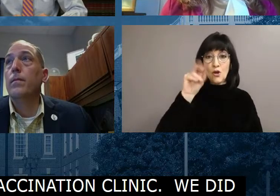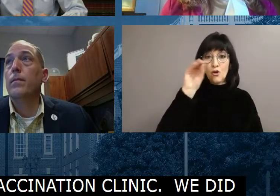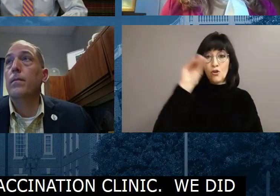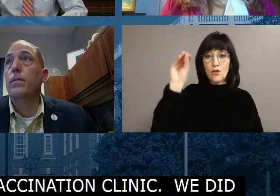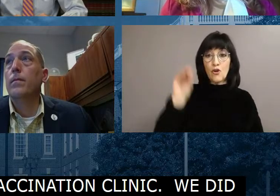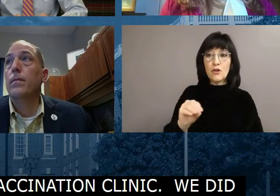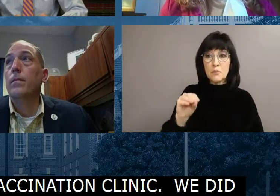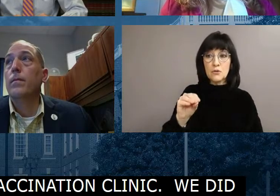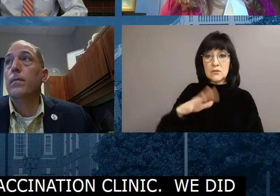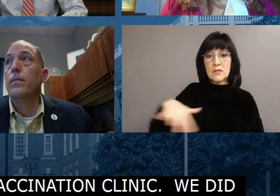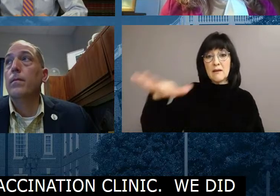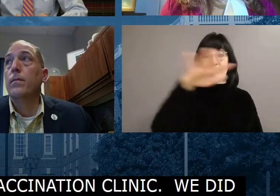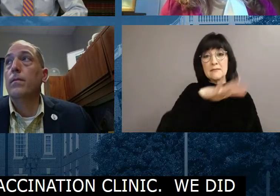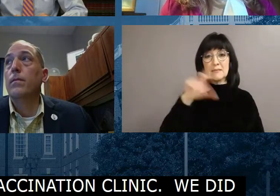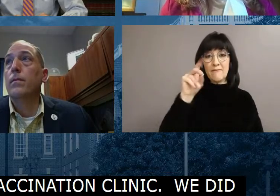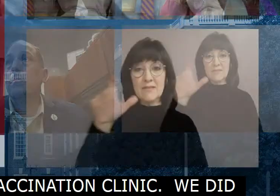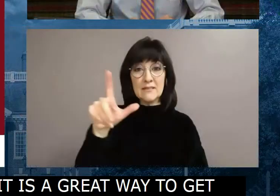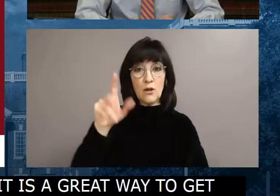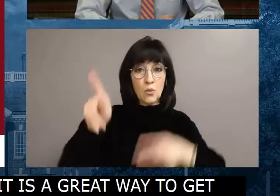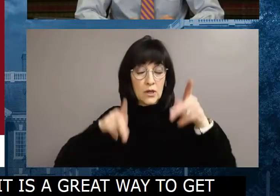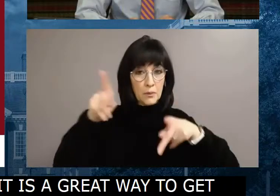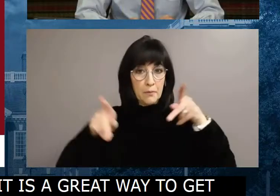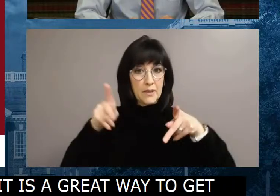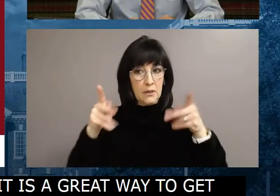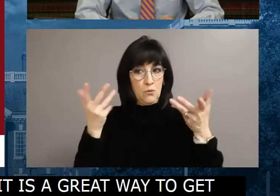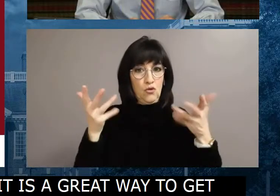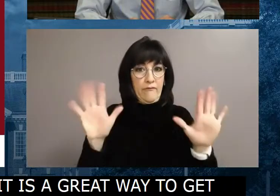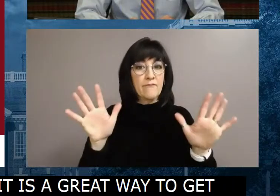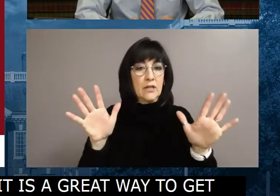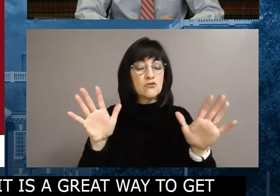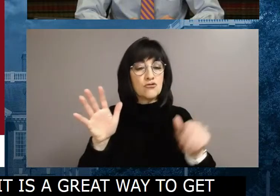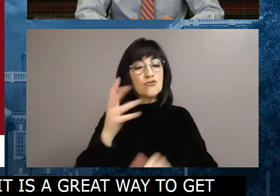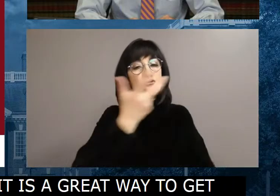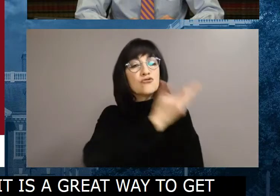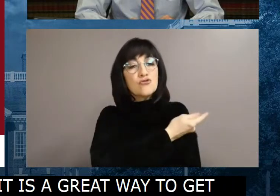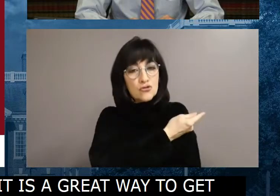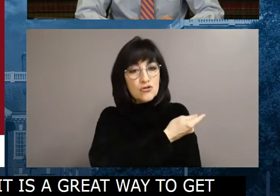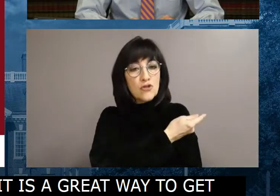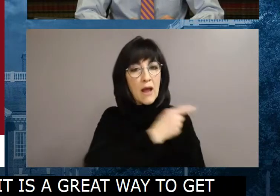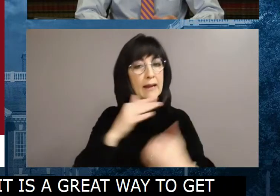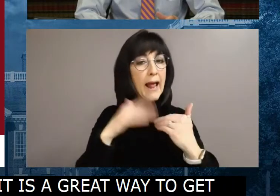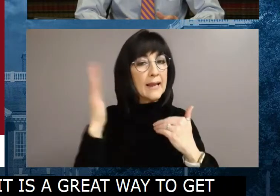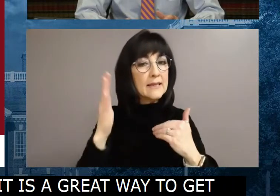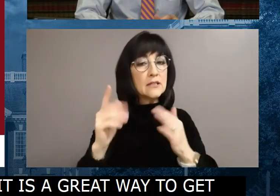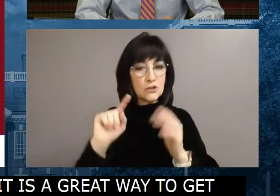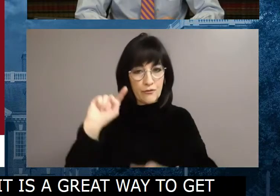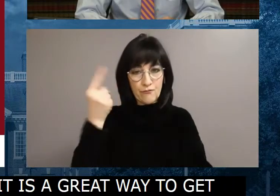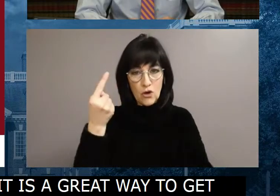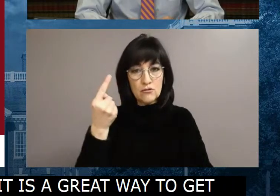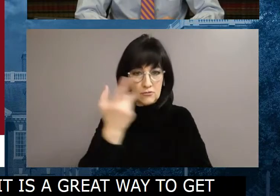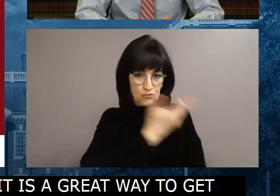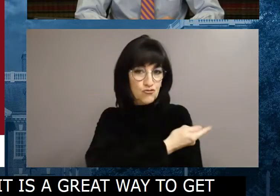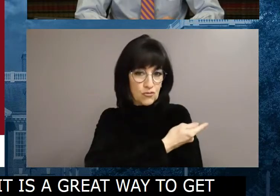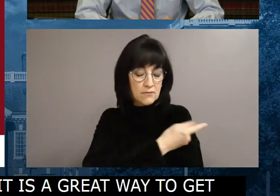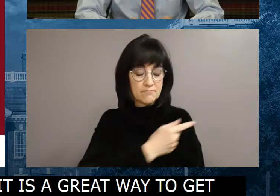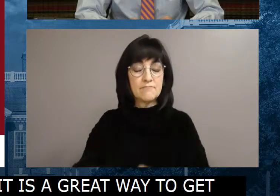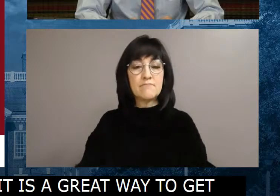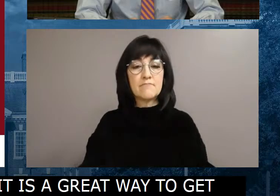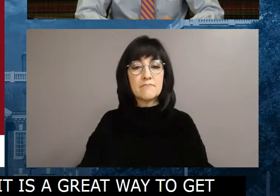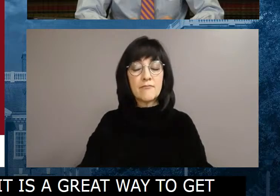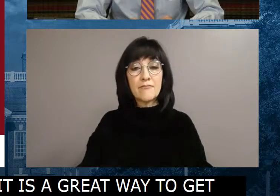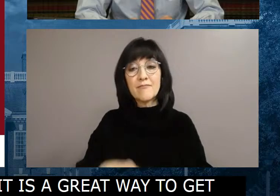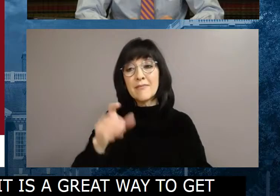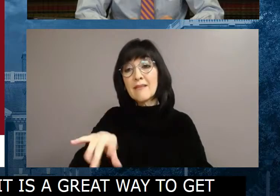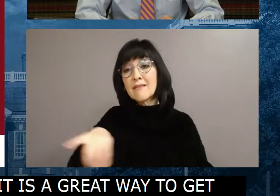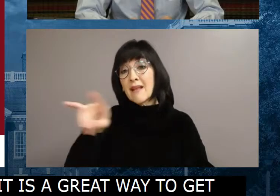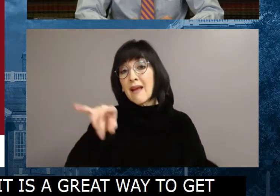been received at least one dose of vaccine. Really making progress on those essential workers for